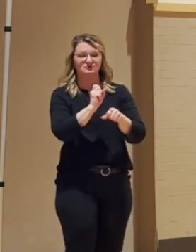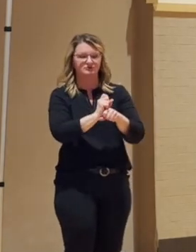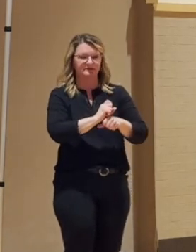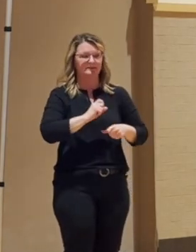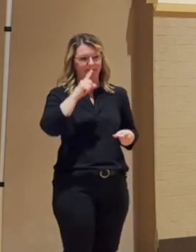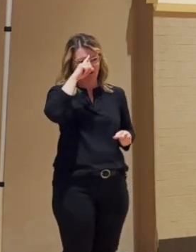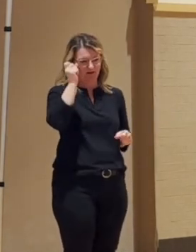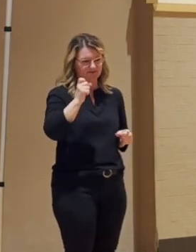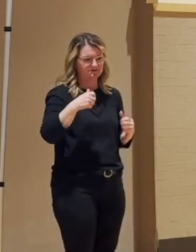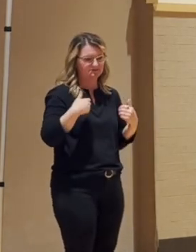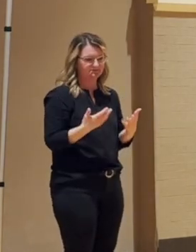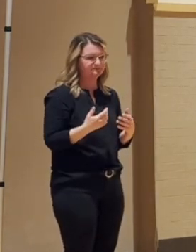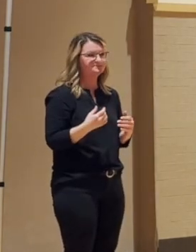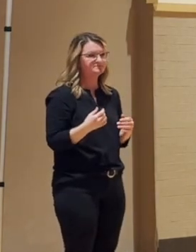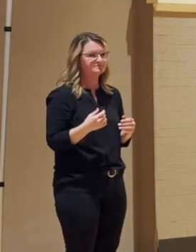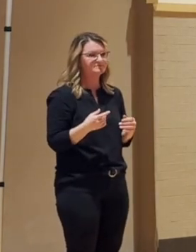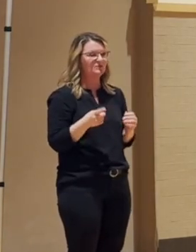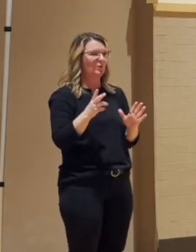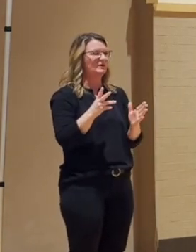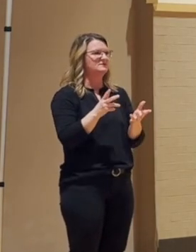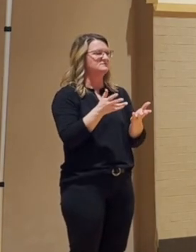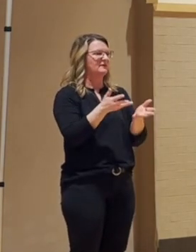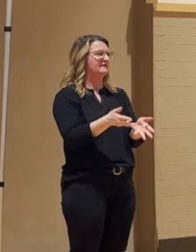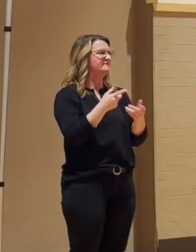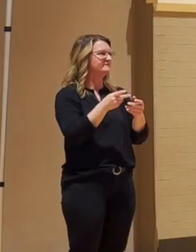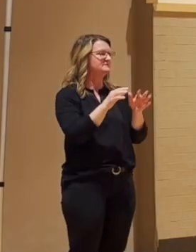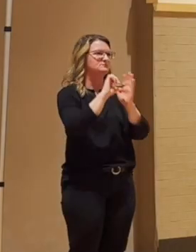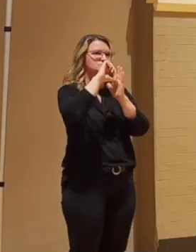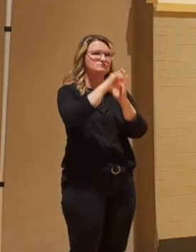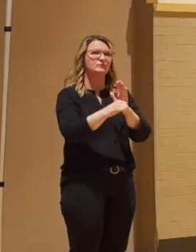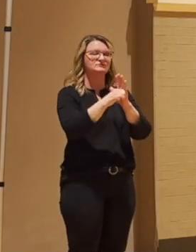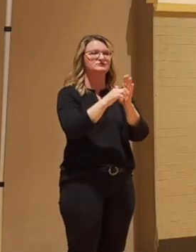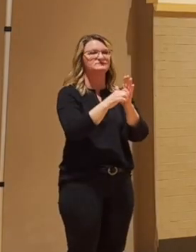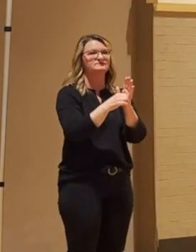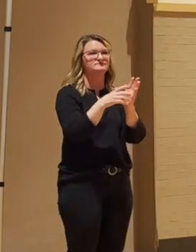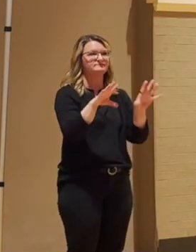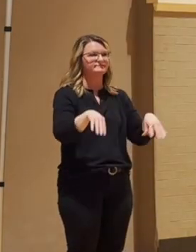but also leaving a lasting impression, and providing